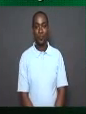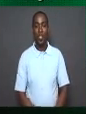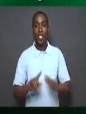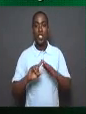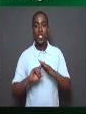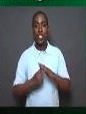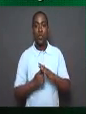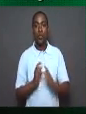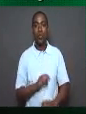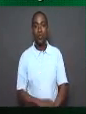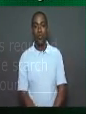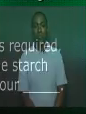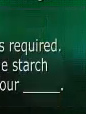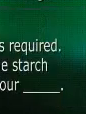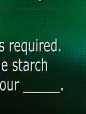Begin.